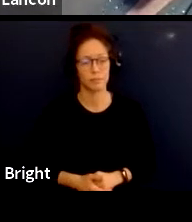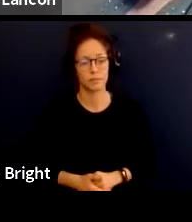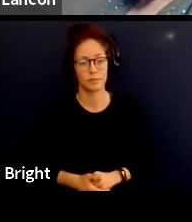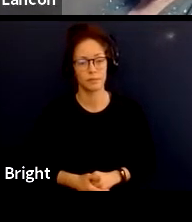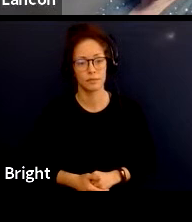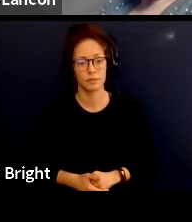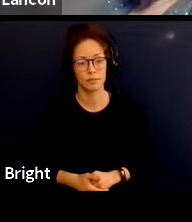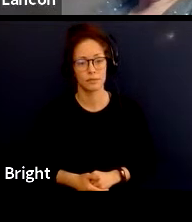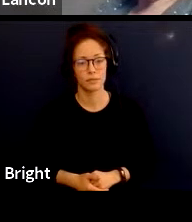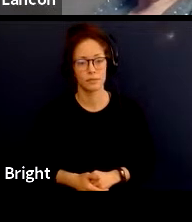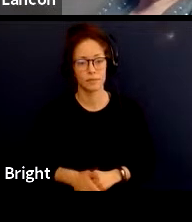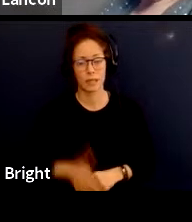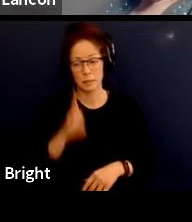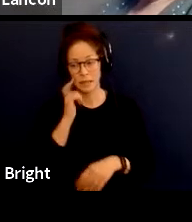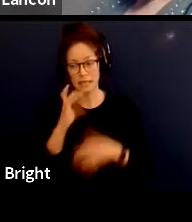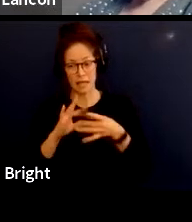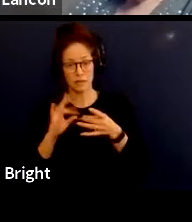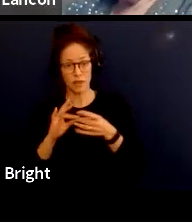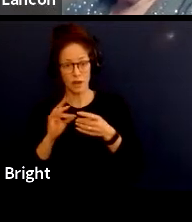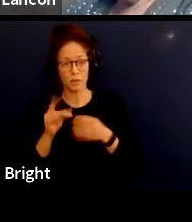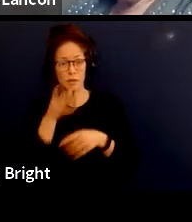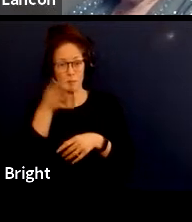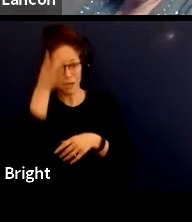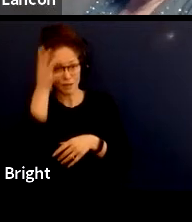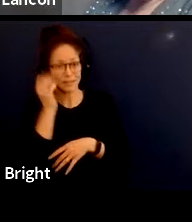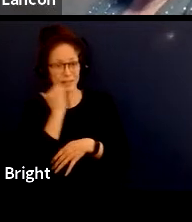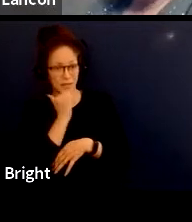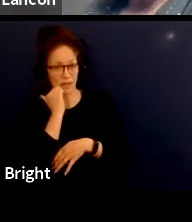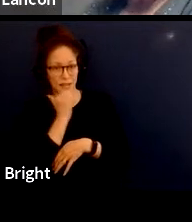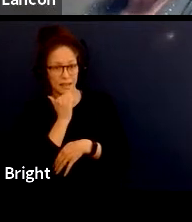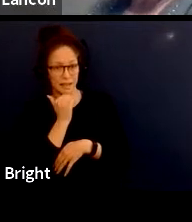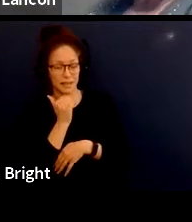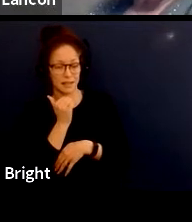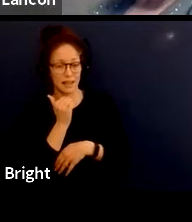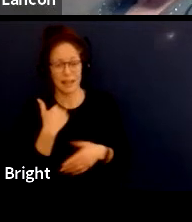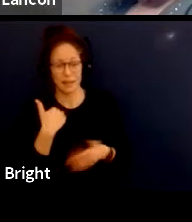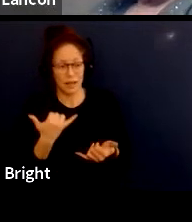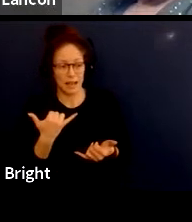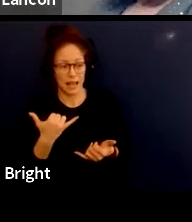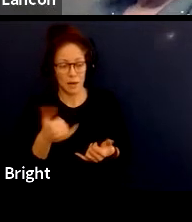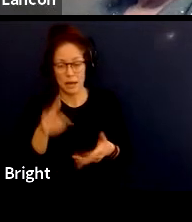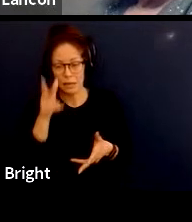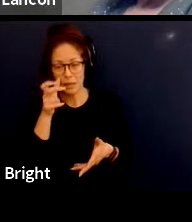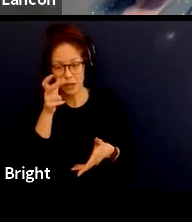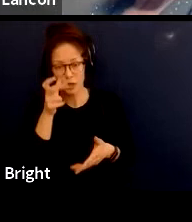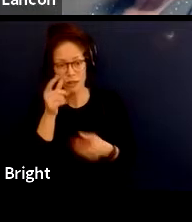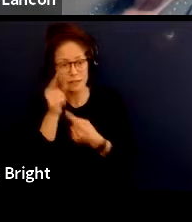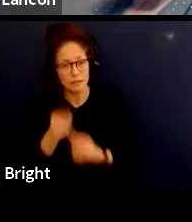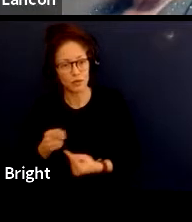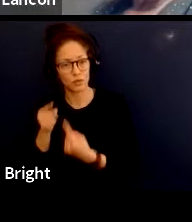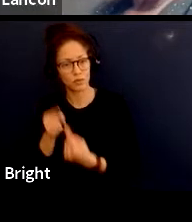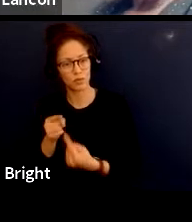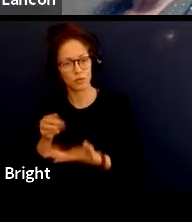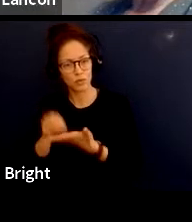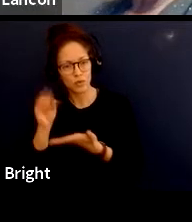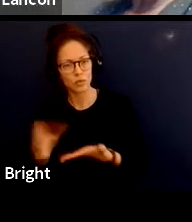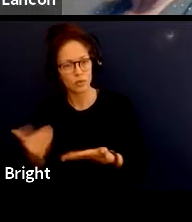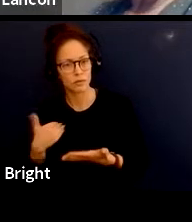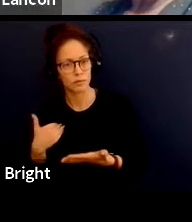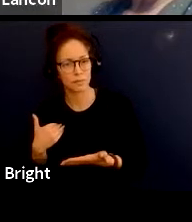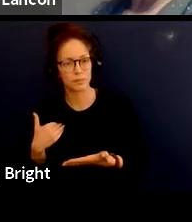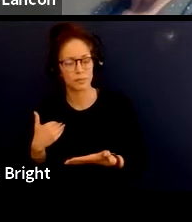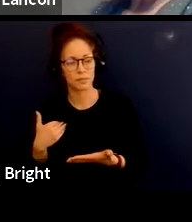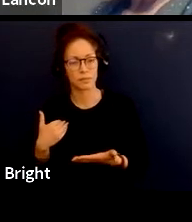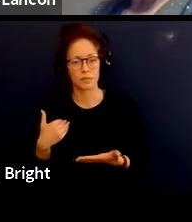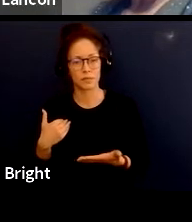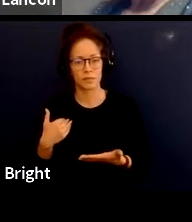Because I talk to parents daily as an attendance clerk, and I'm hearing the struggles of the students and also